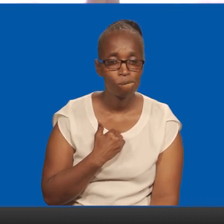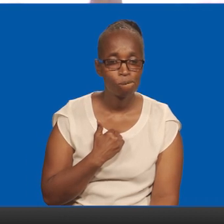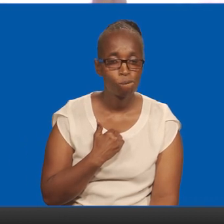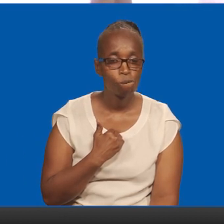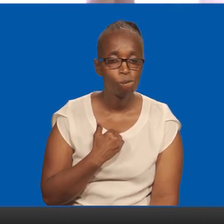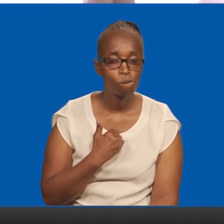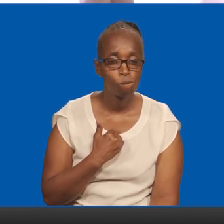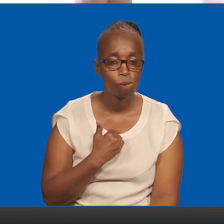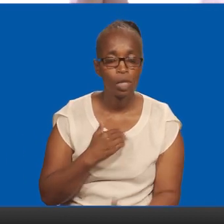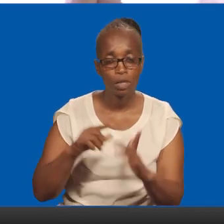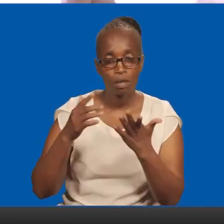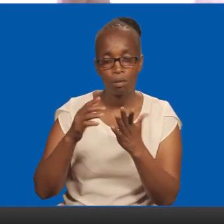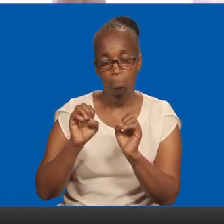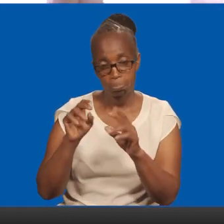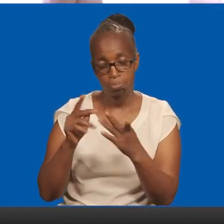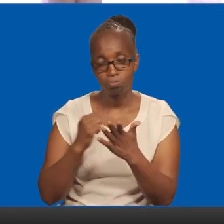alone.